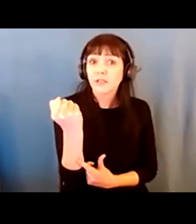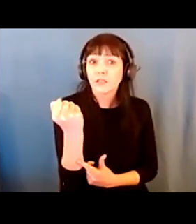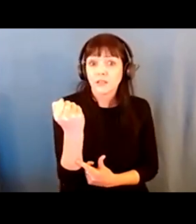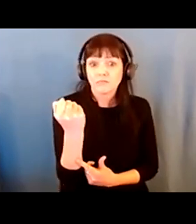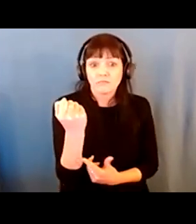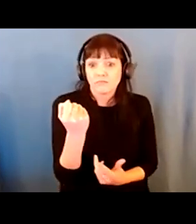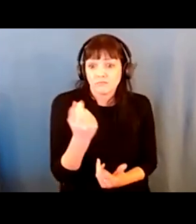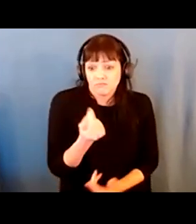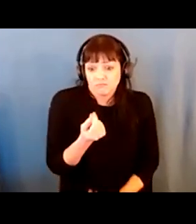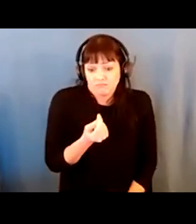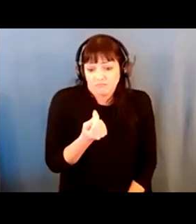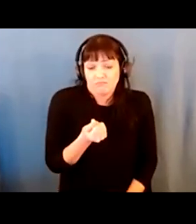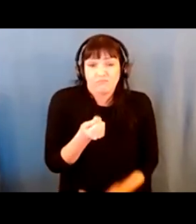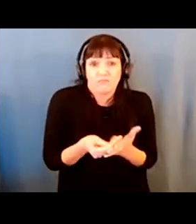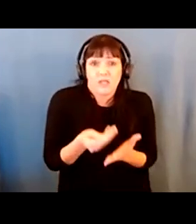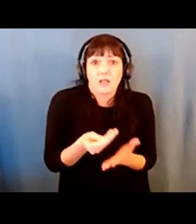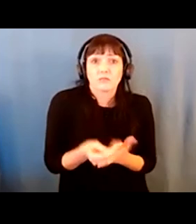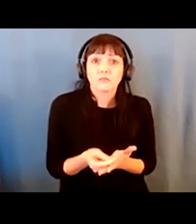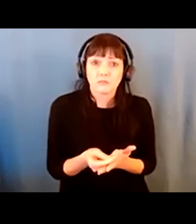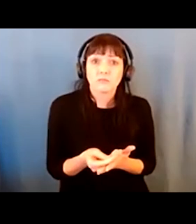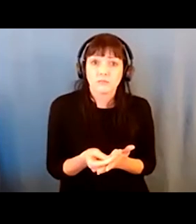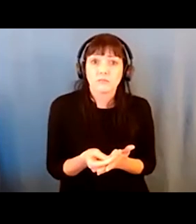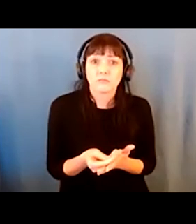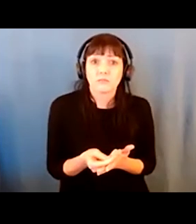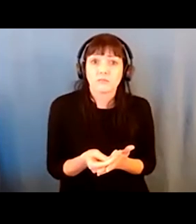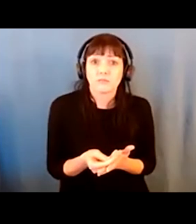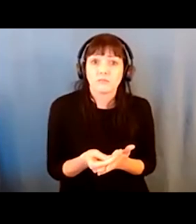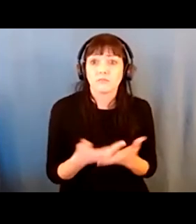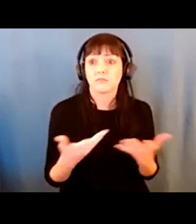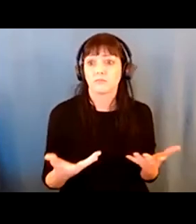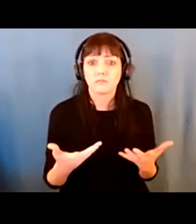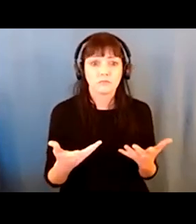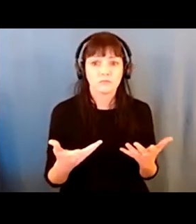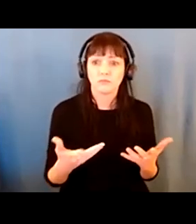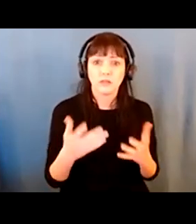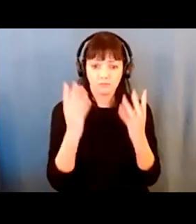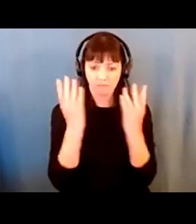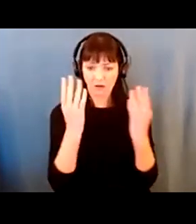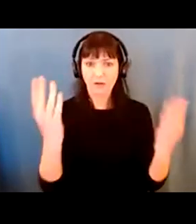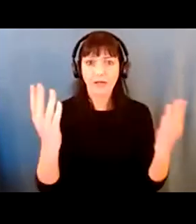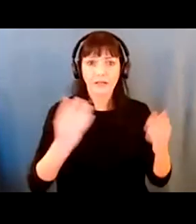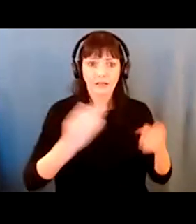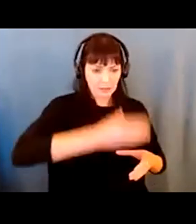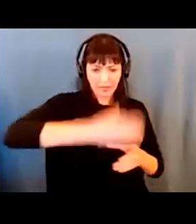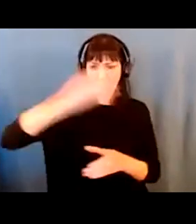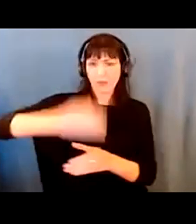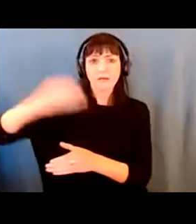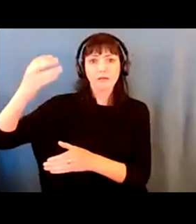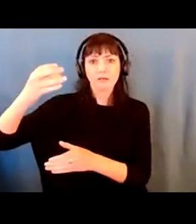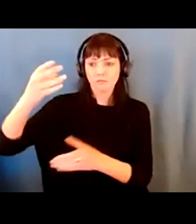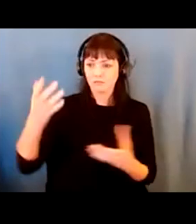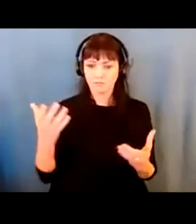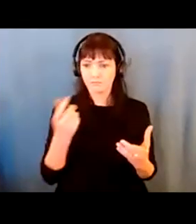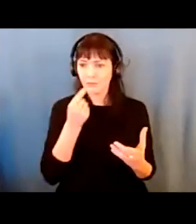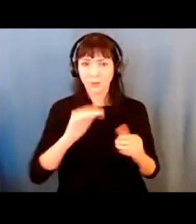money. It doesn't cost very much to move plinths to a distance where you could get a wheelchair through. That's totally free. It's just